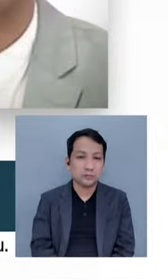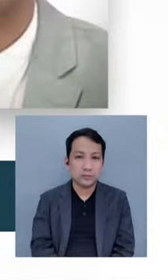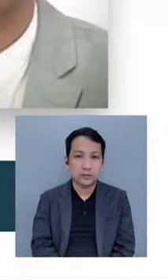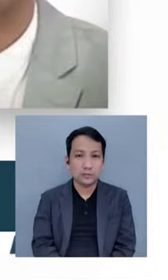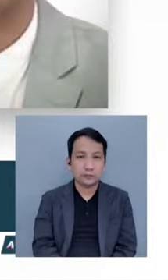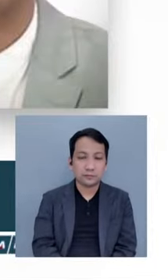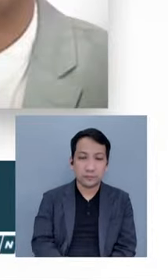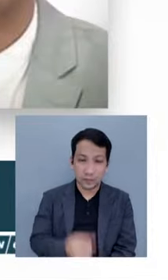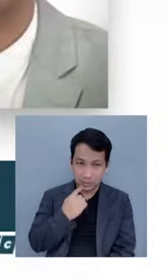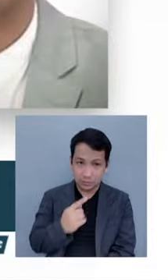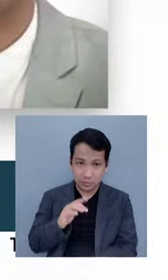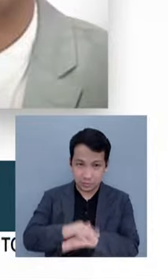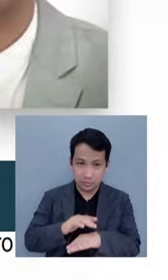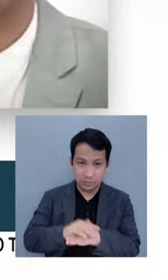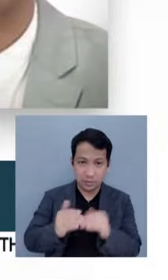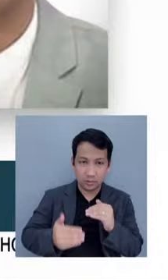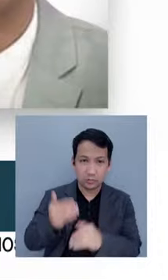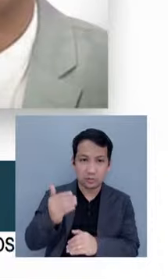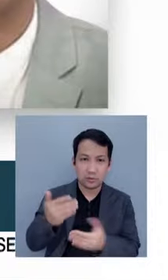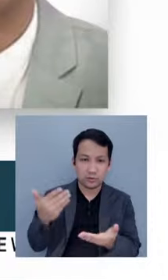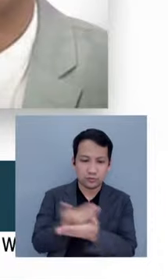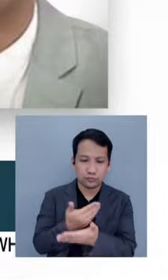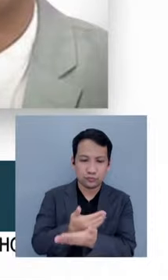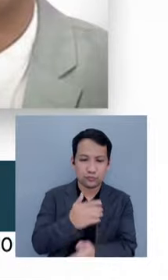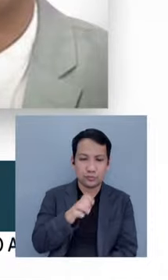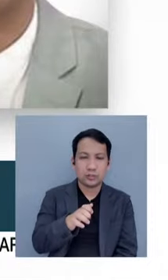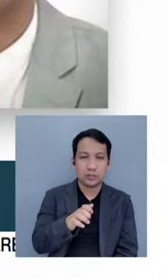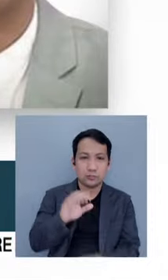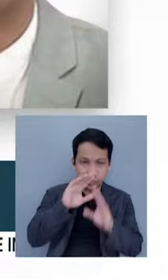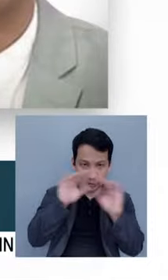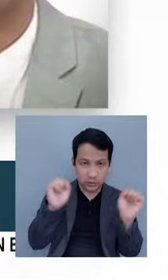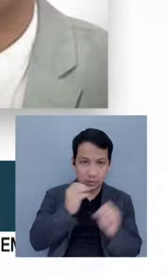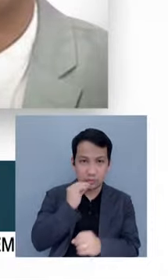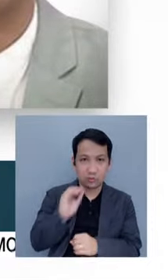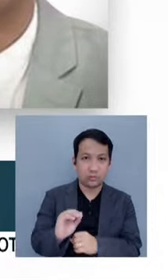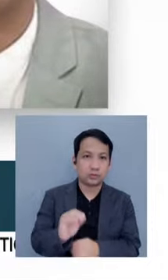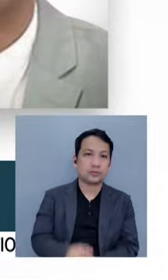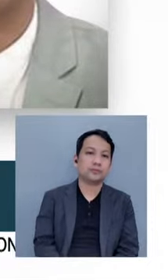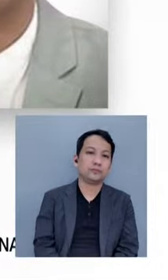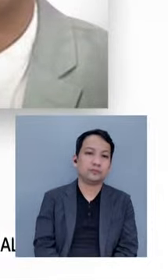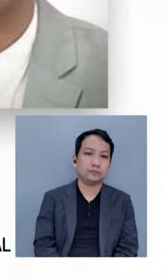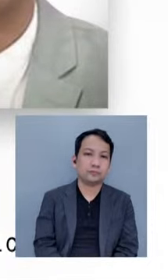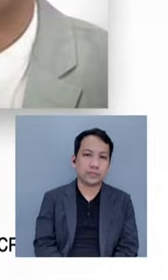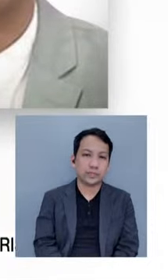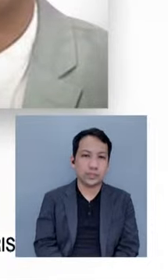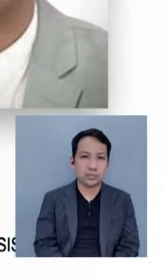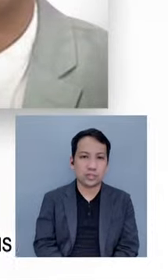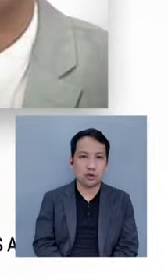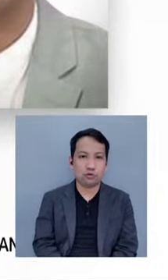of threat here was highlighted in the new executive order.